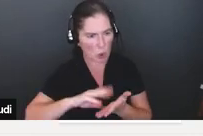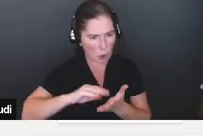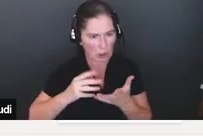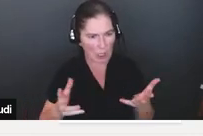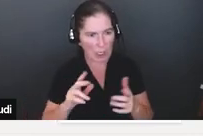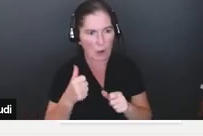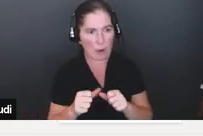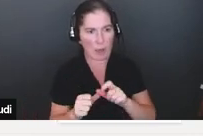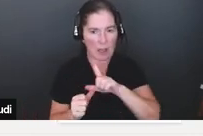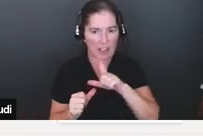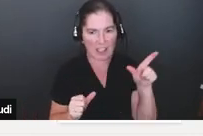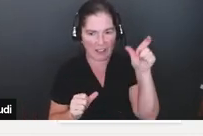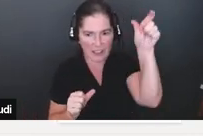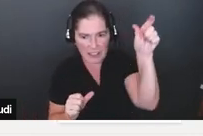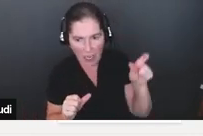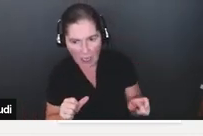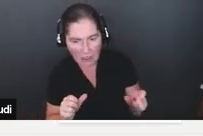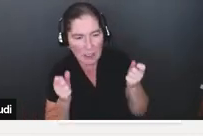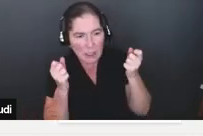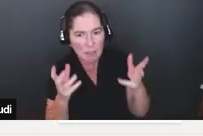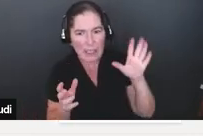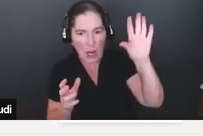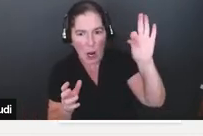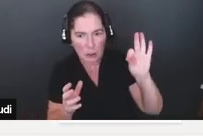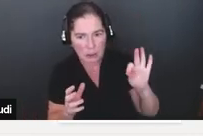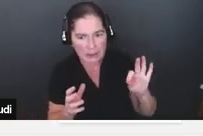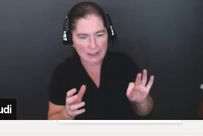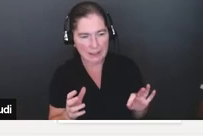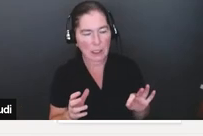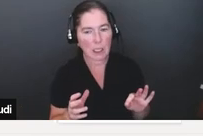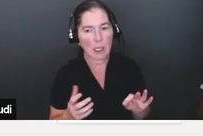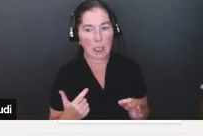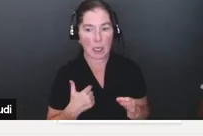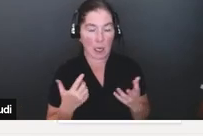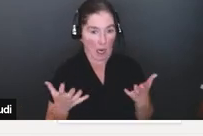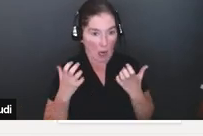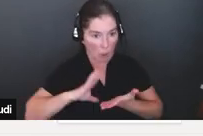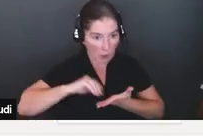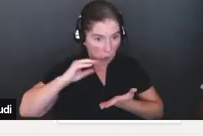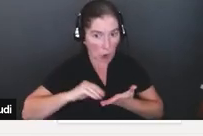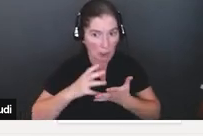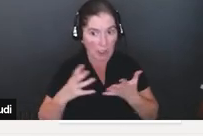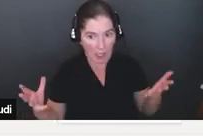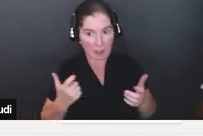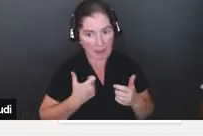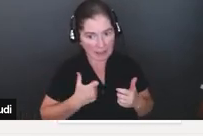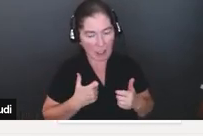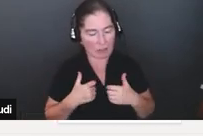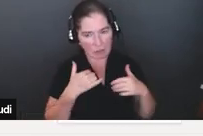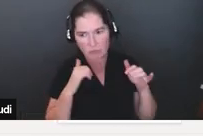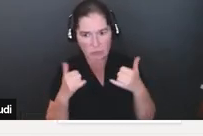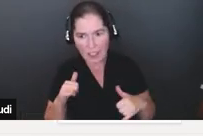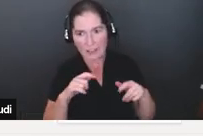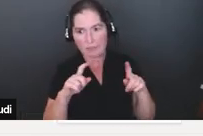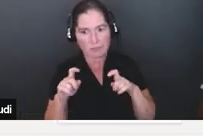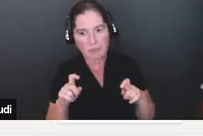side, I have all sorts of options. I will call it out because I want to learn so much. And Christina, when you were sharing things out, like